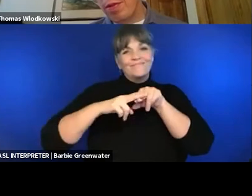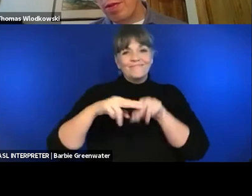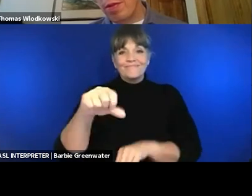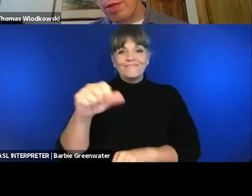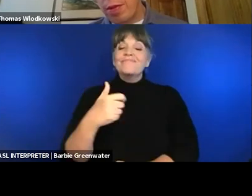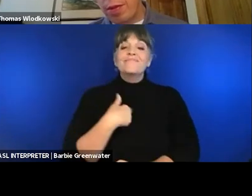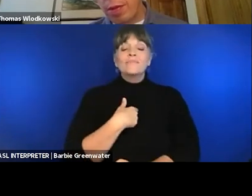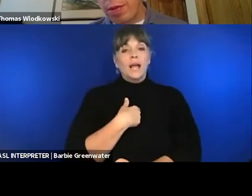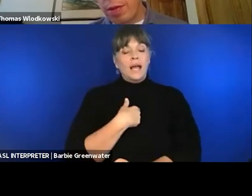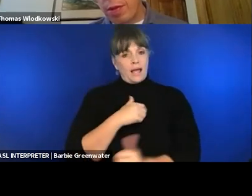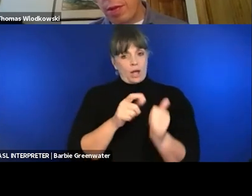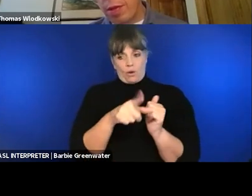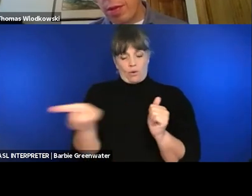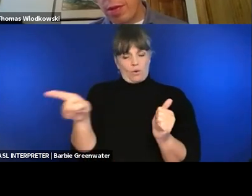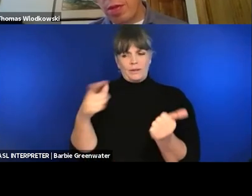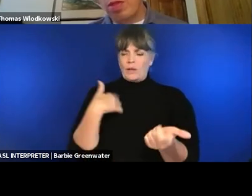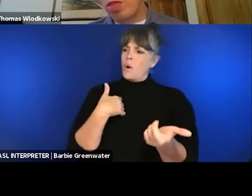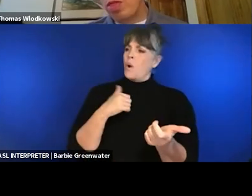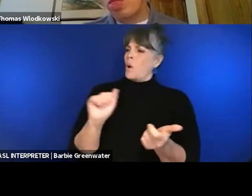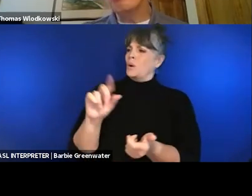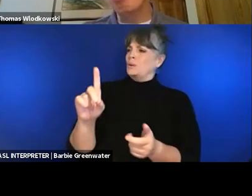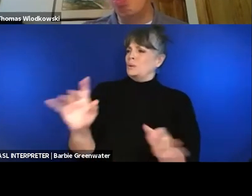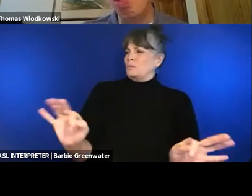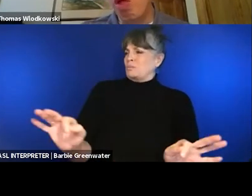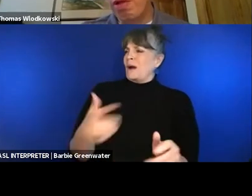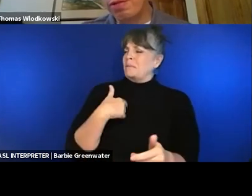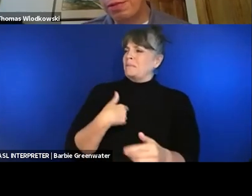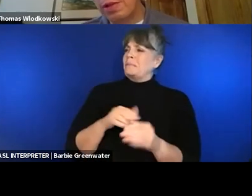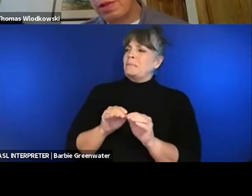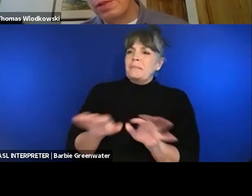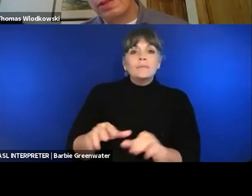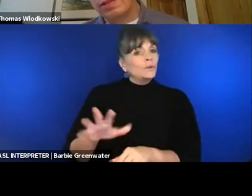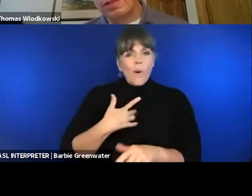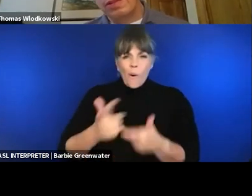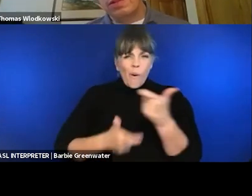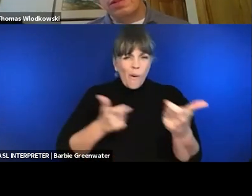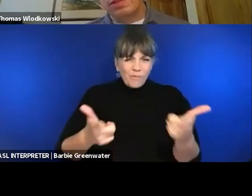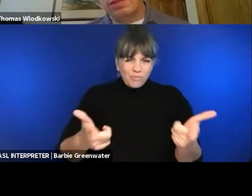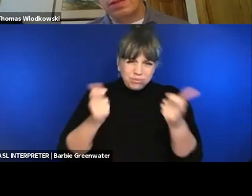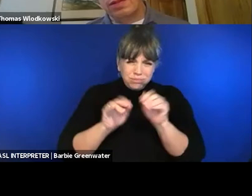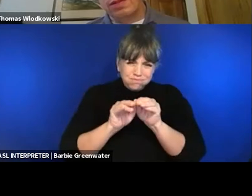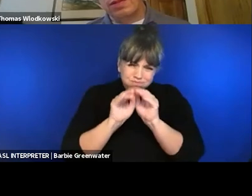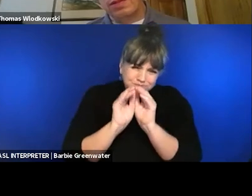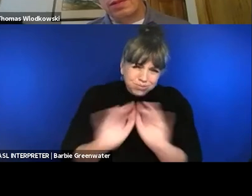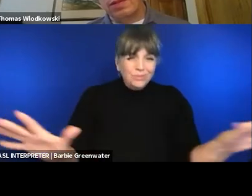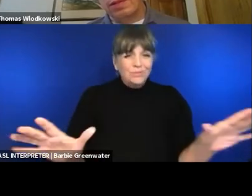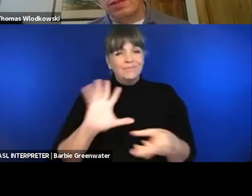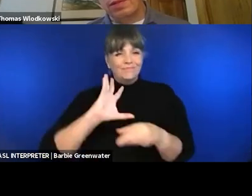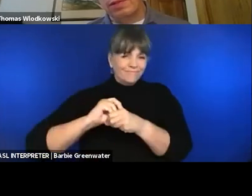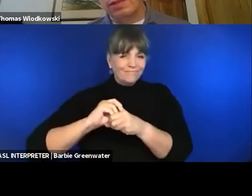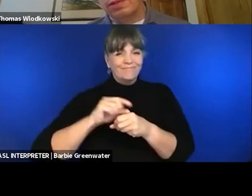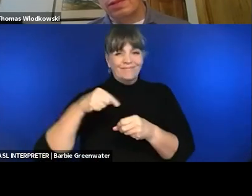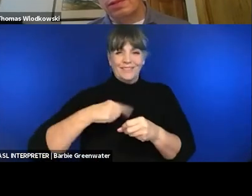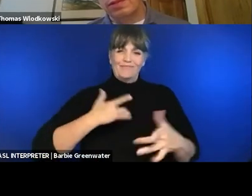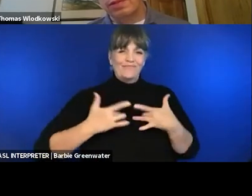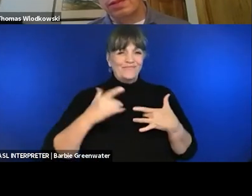audio description is how quickly it's expanding. And it's very exciting to be a part of. So this brings